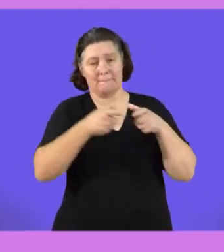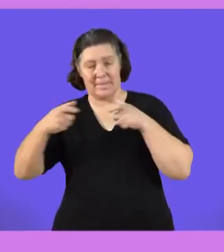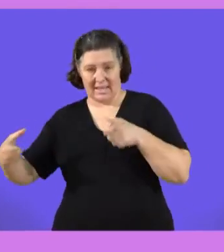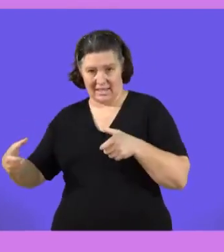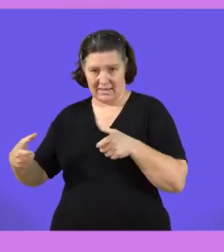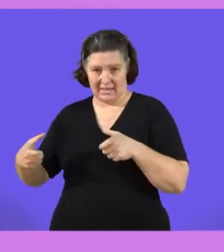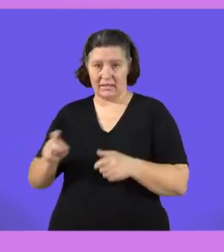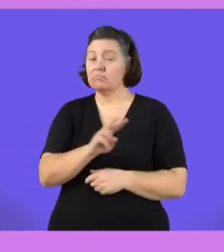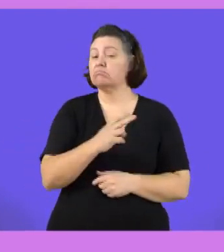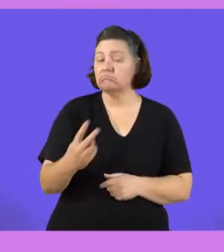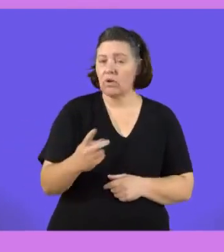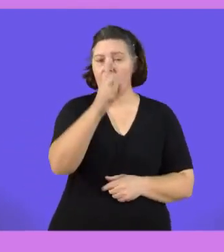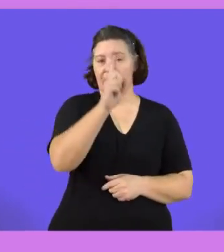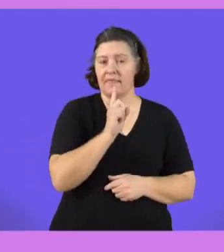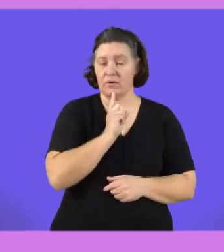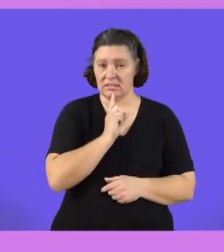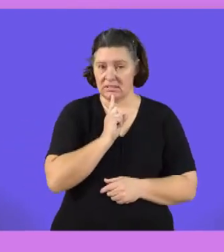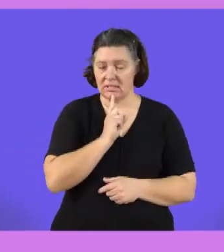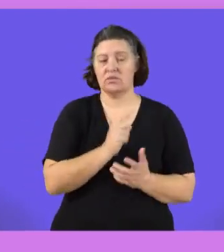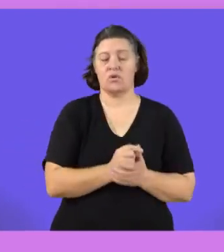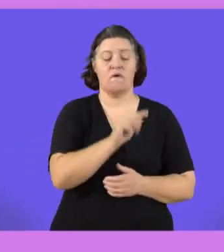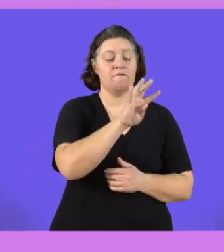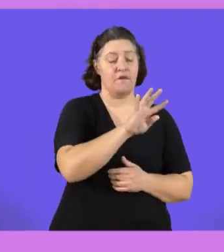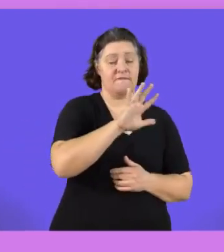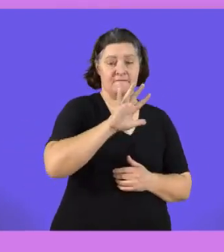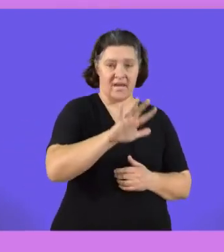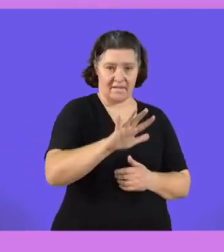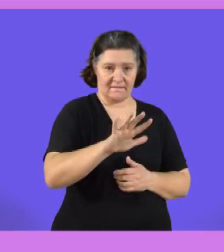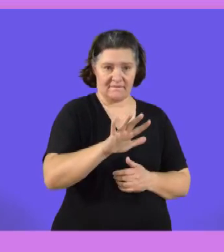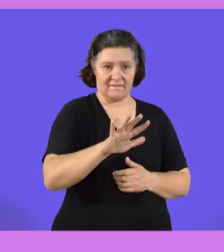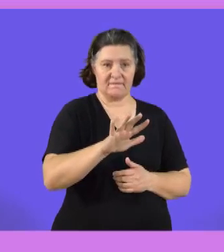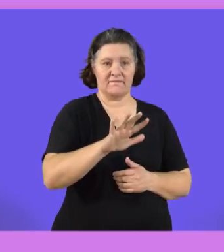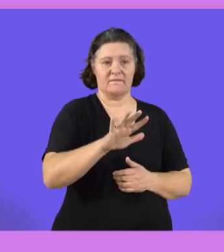big. Conversion factor here is 1,000. So I'll say